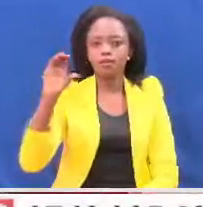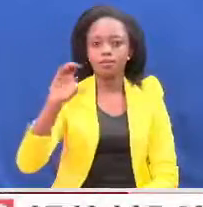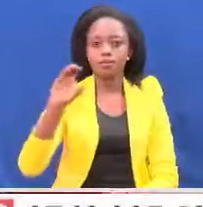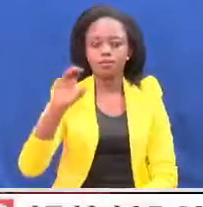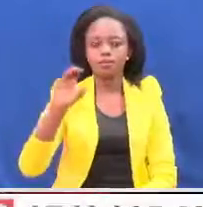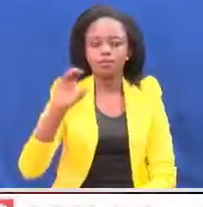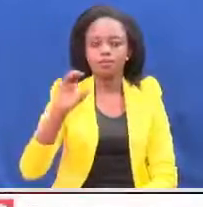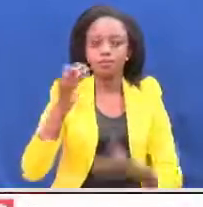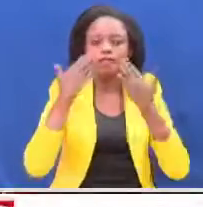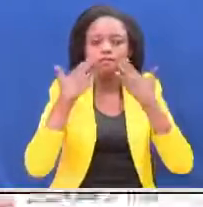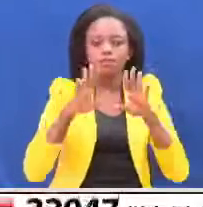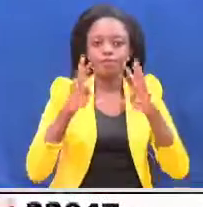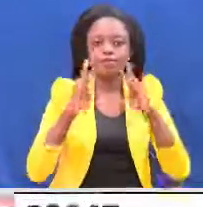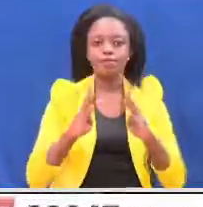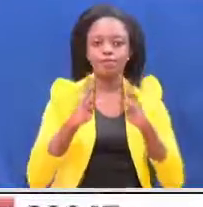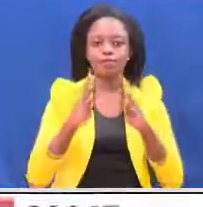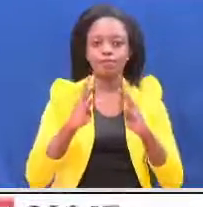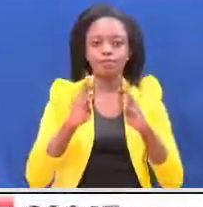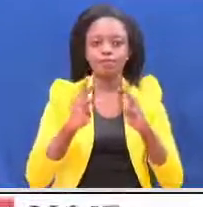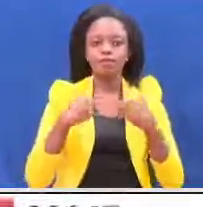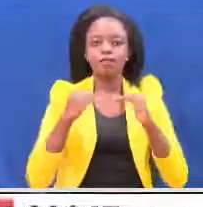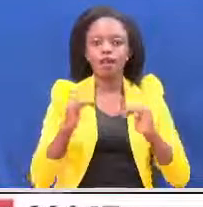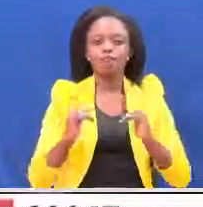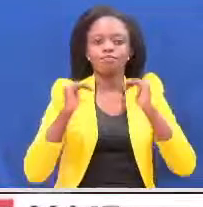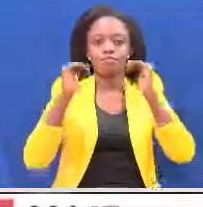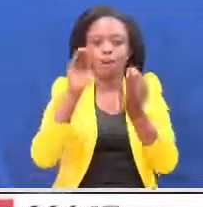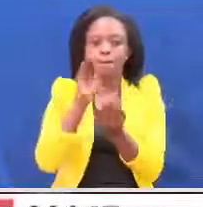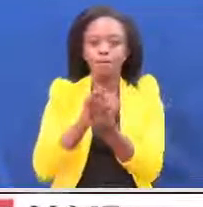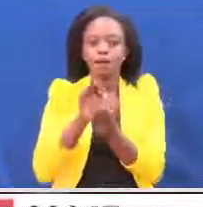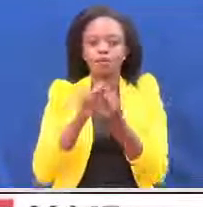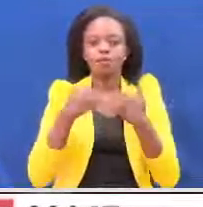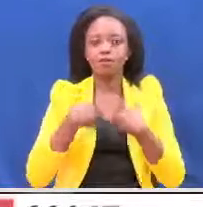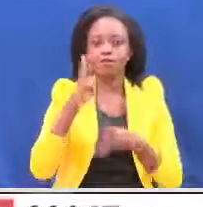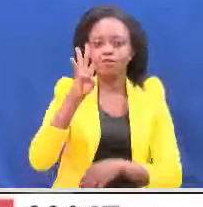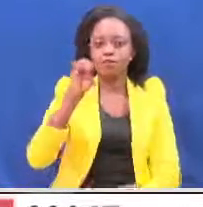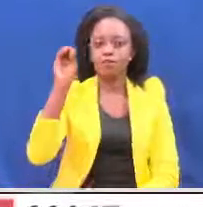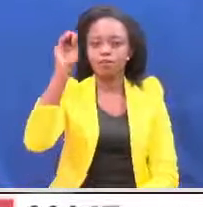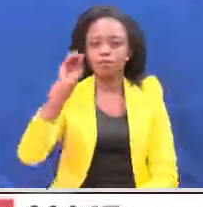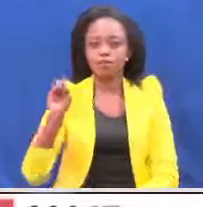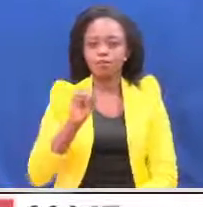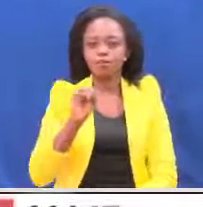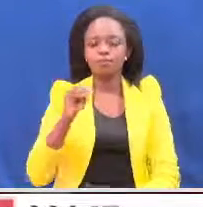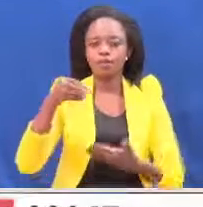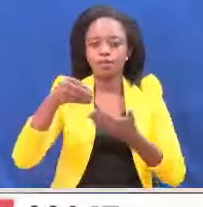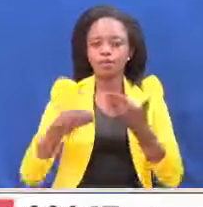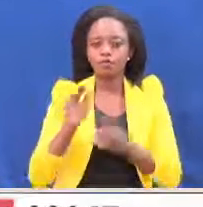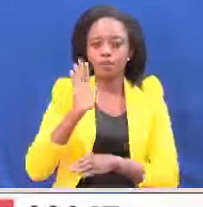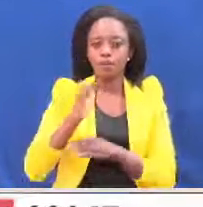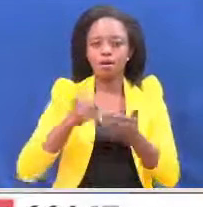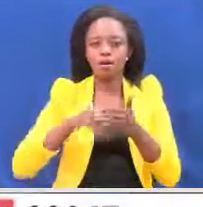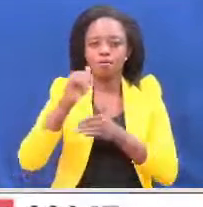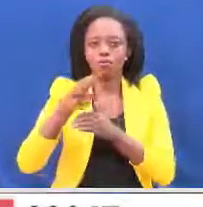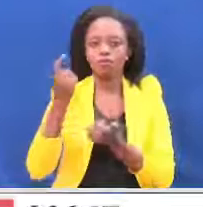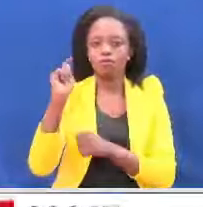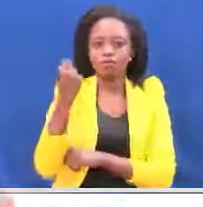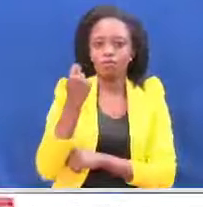BCDC was completed in August and has accelerated the bank's goal of having 40% of its balance sheet outside of Kenya in East